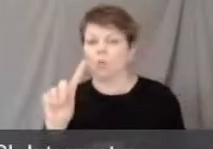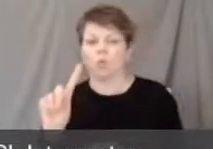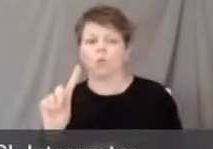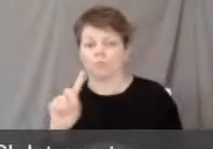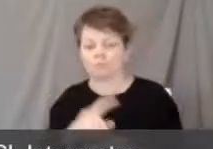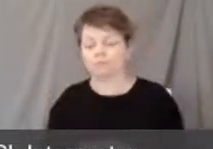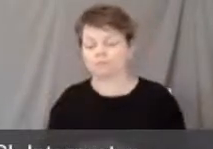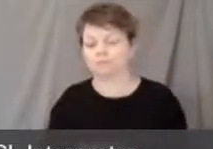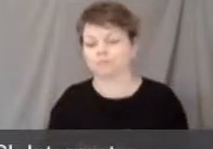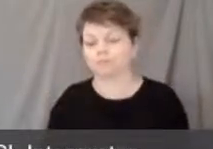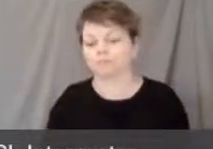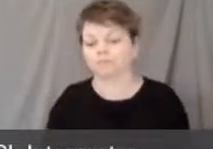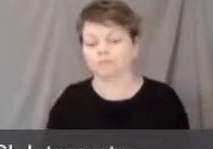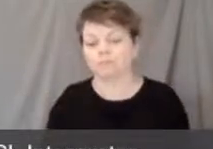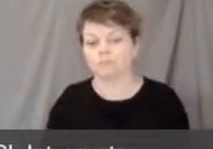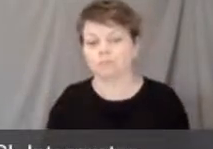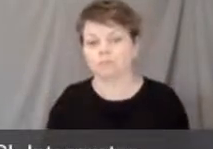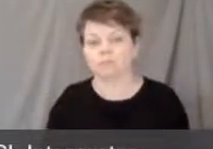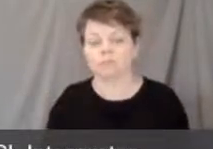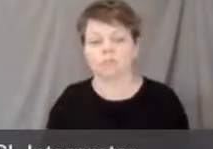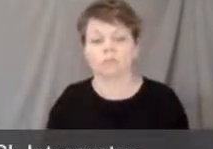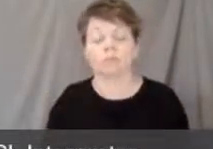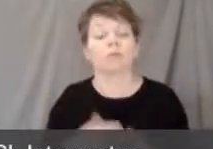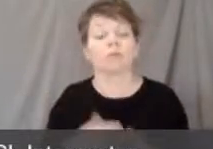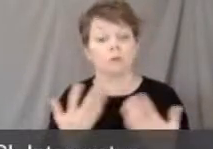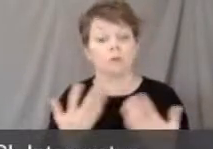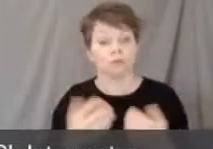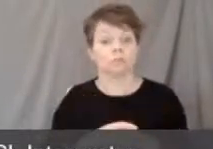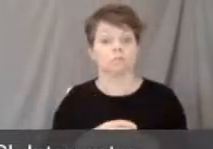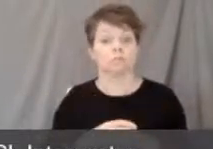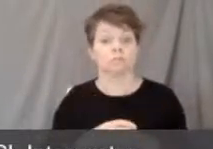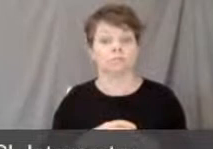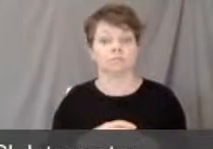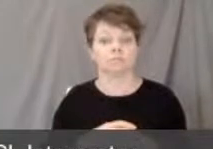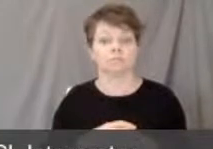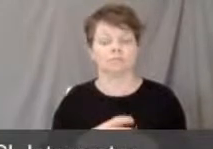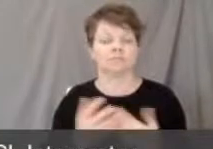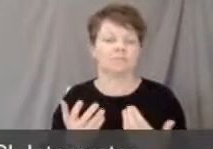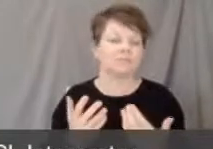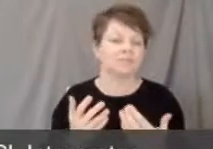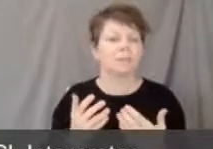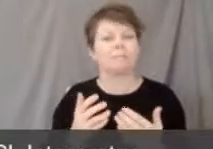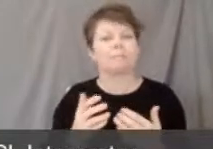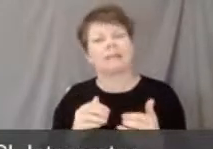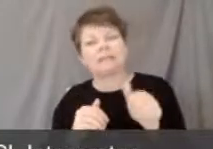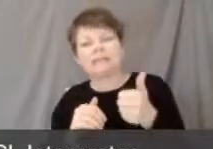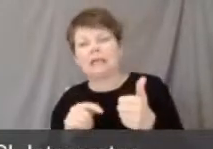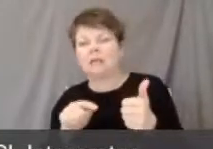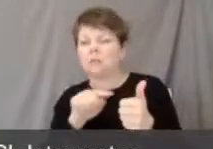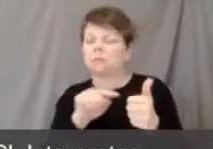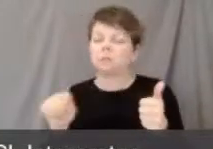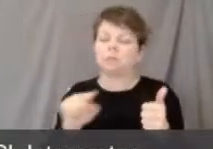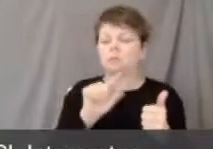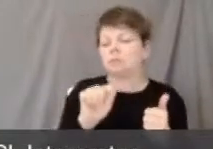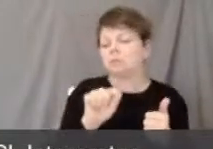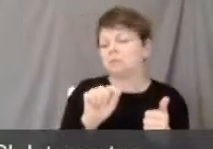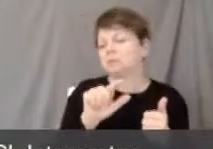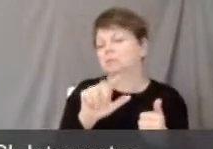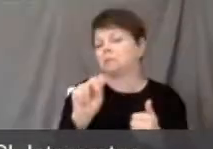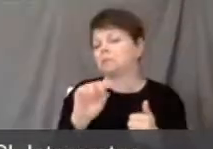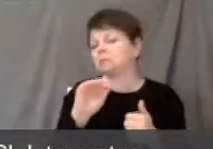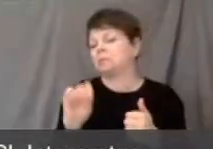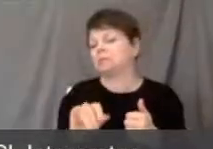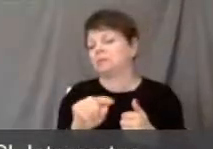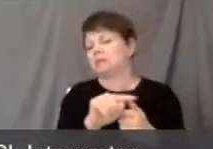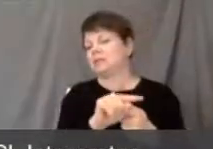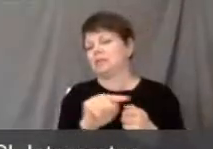From what I've seen, somewhere between most people feel like somewhere in the 10 to 20 or 30% range is